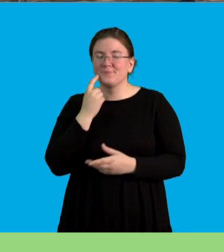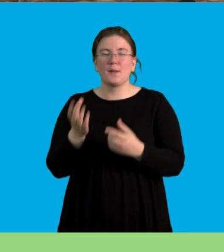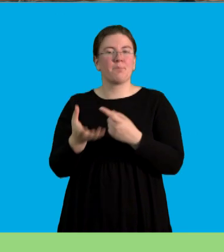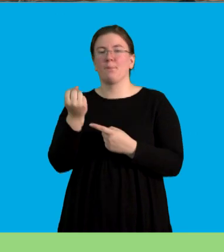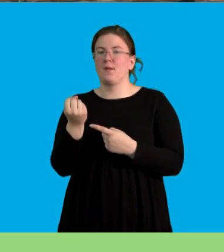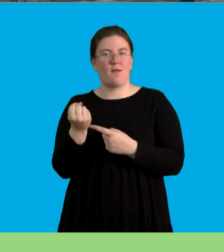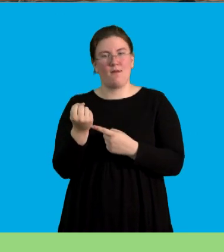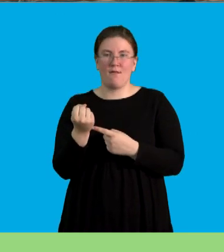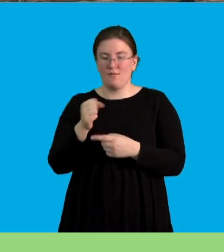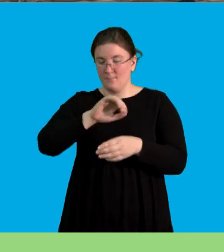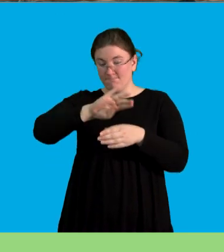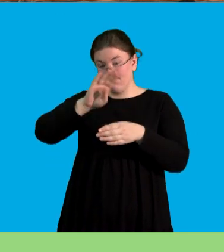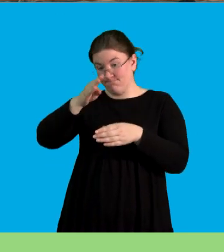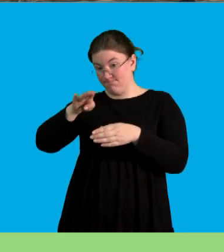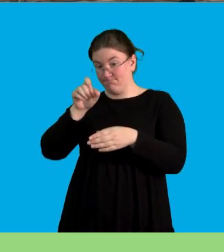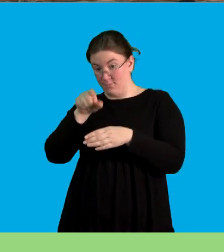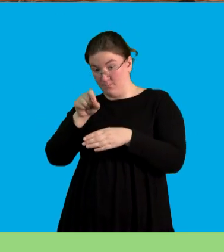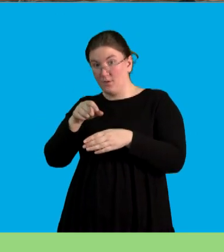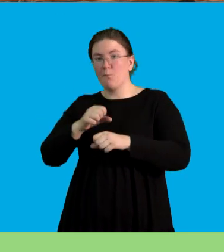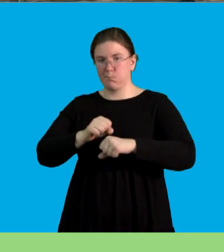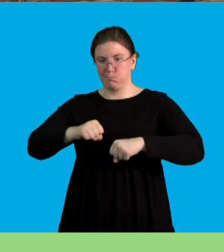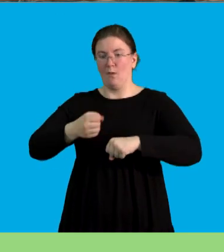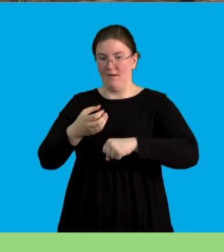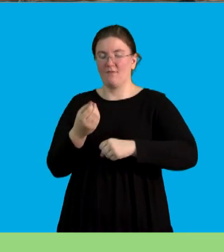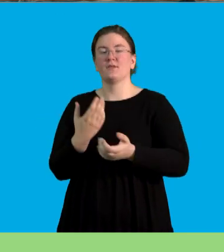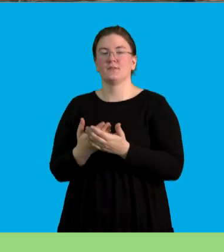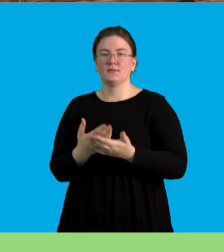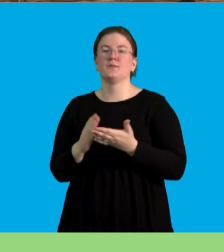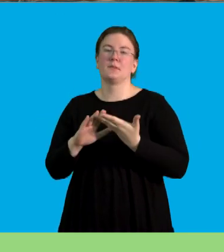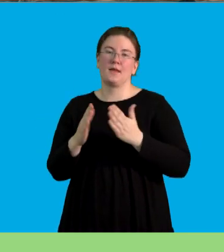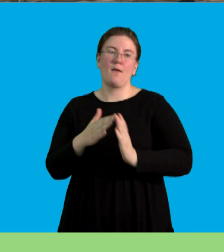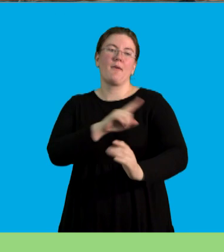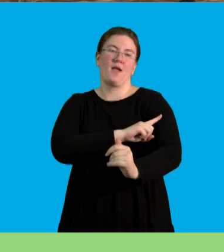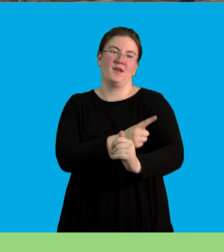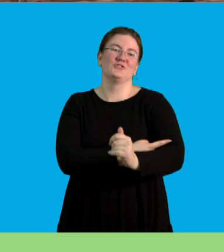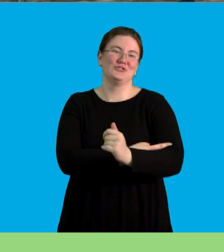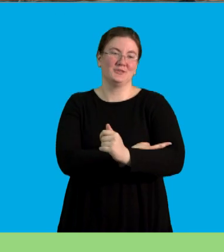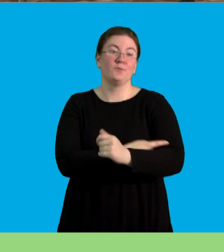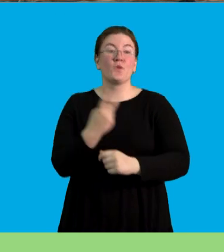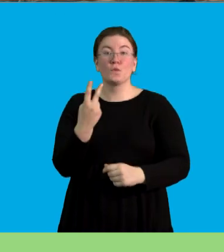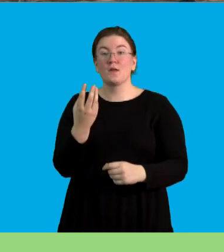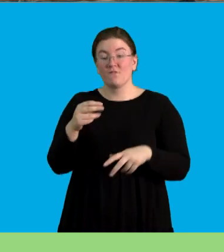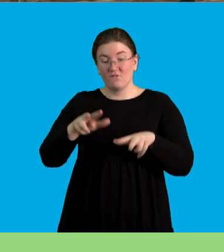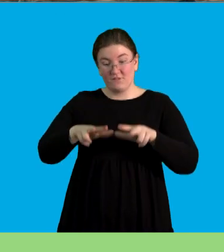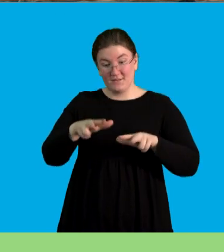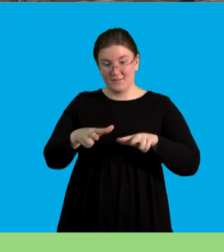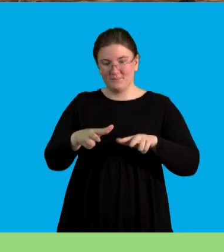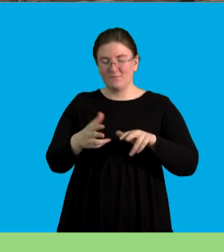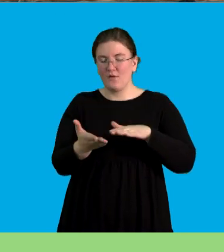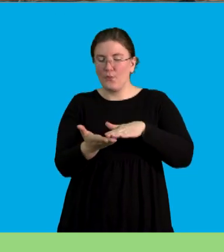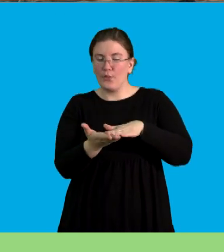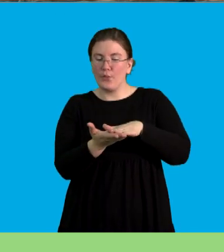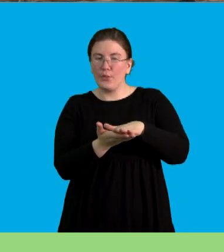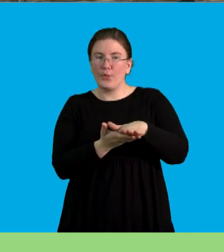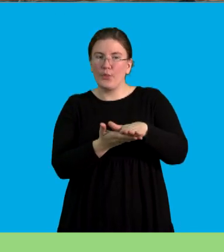that fat into energy. They also have feet that are broad and flat so that they do not